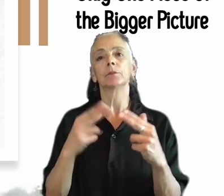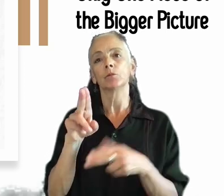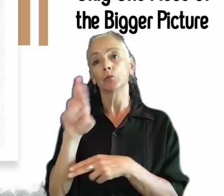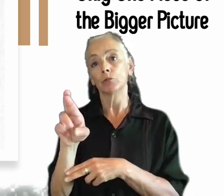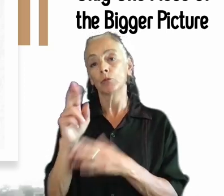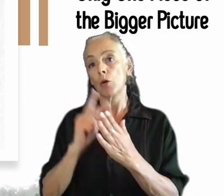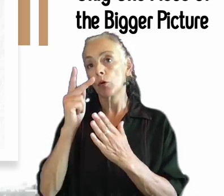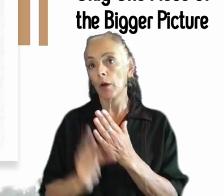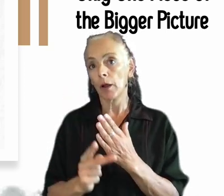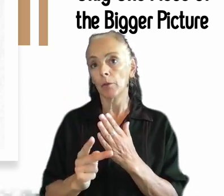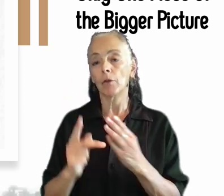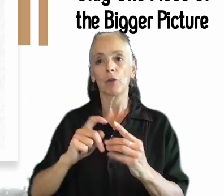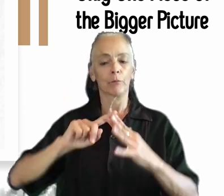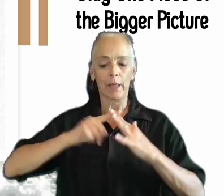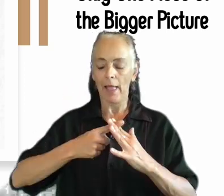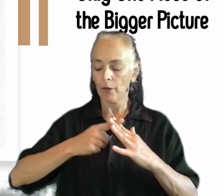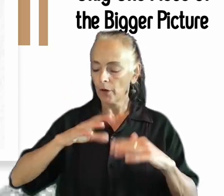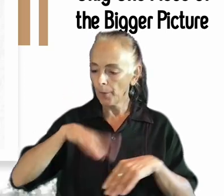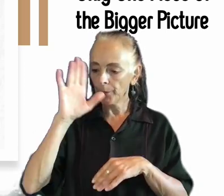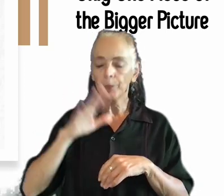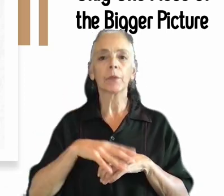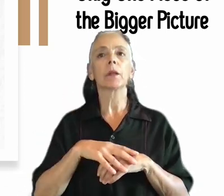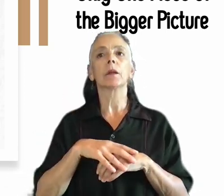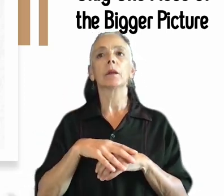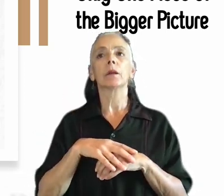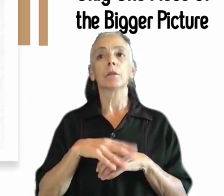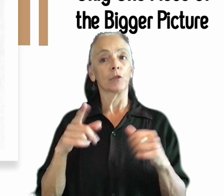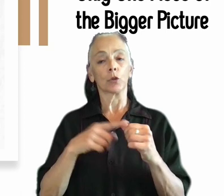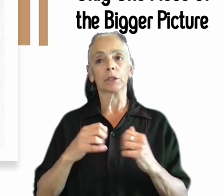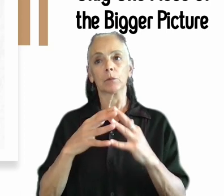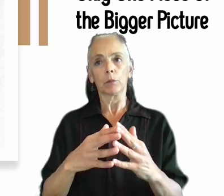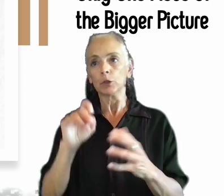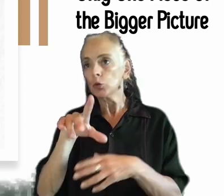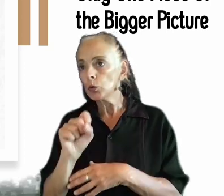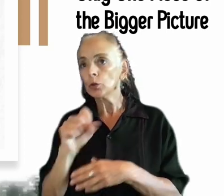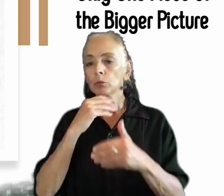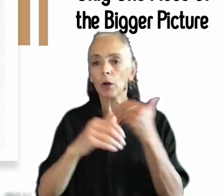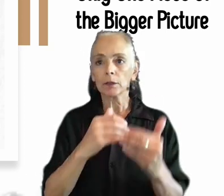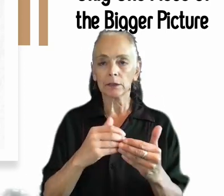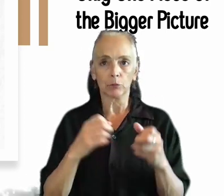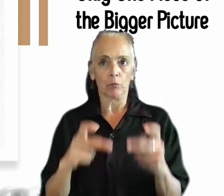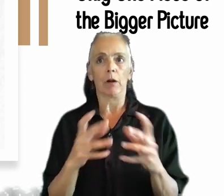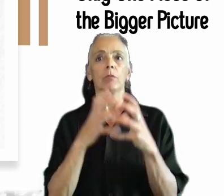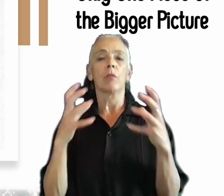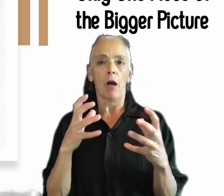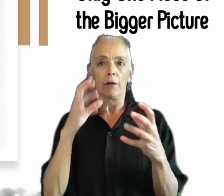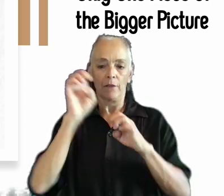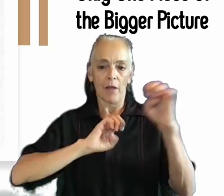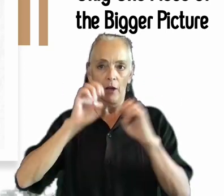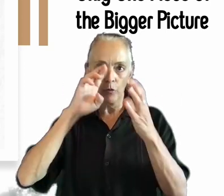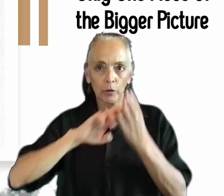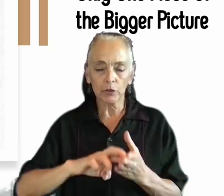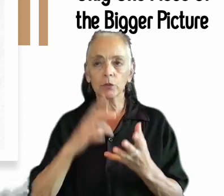up the first thing i did was implement tools and processes that allowed us to do lots of evaluative research things